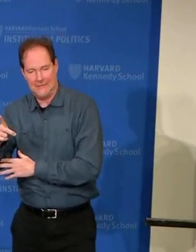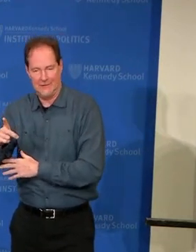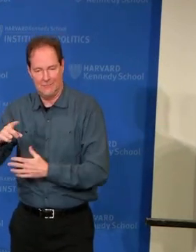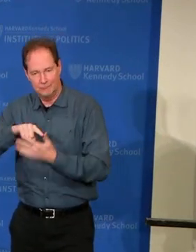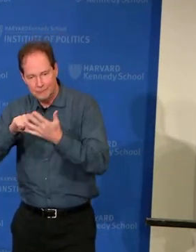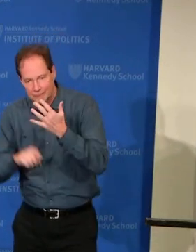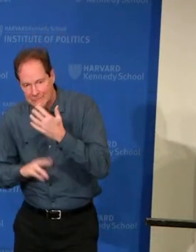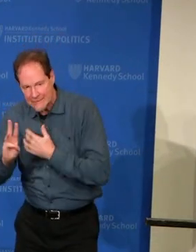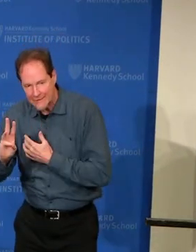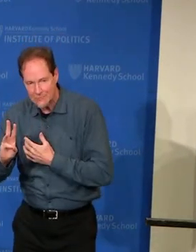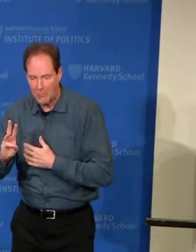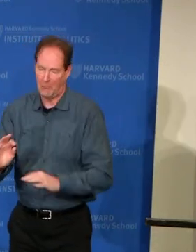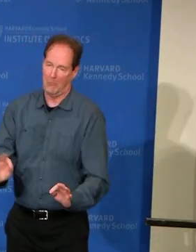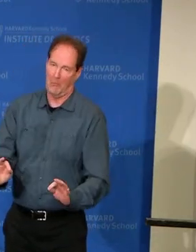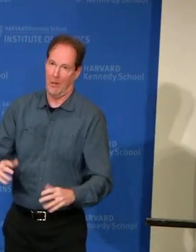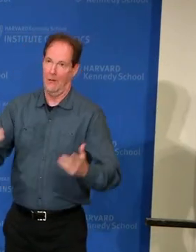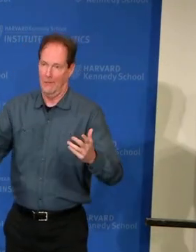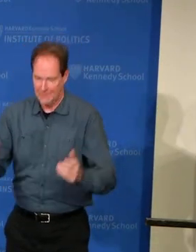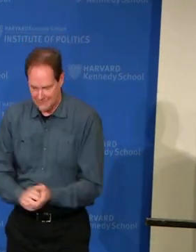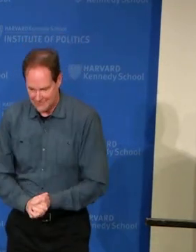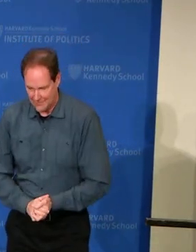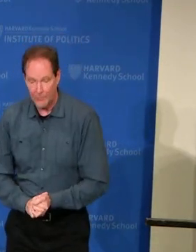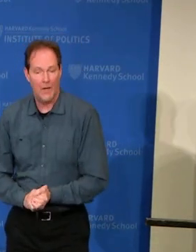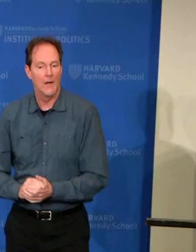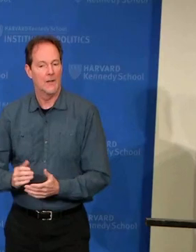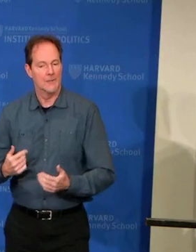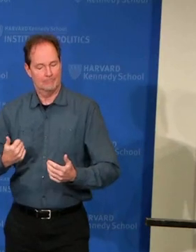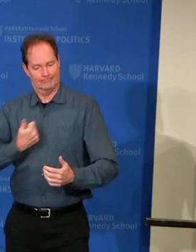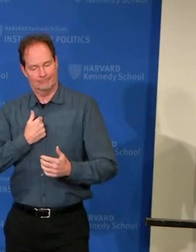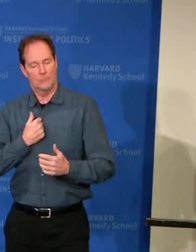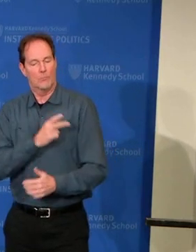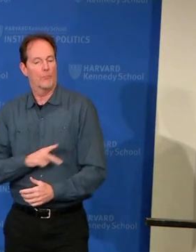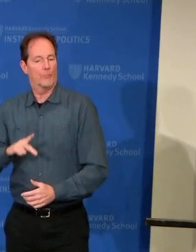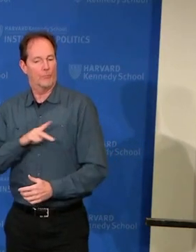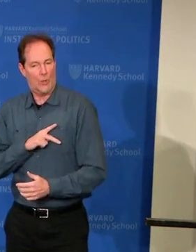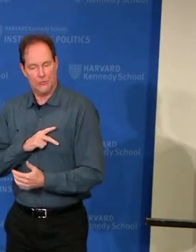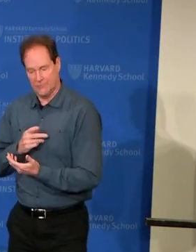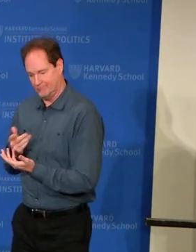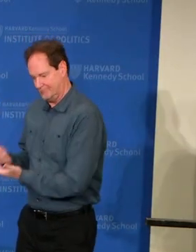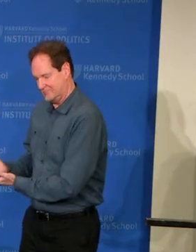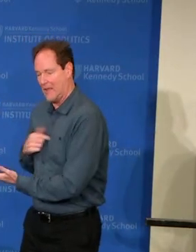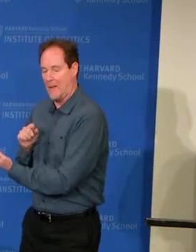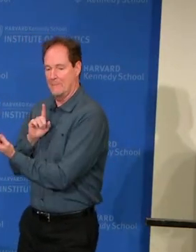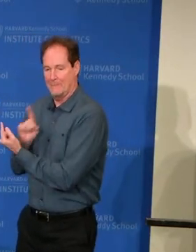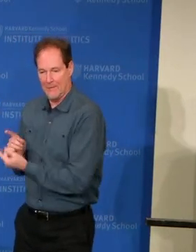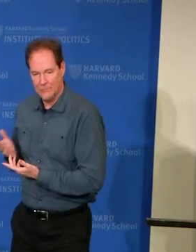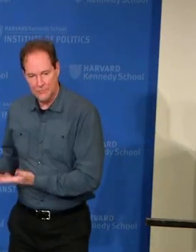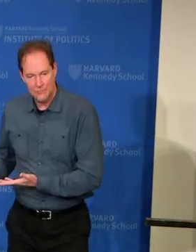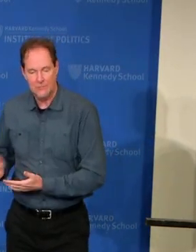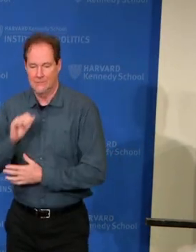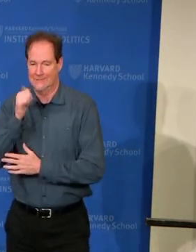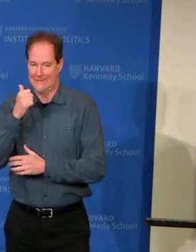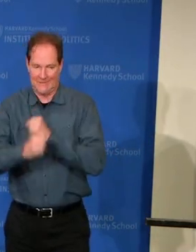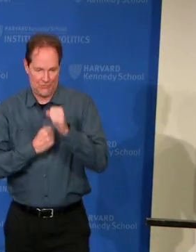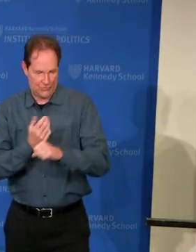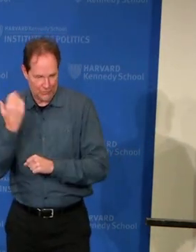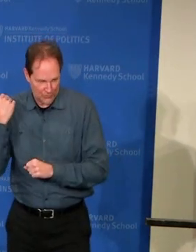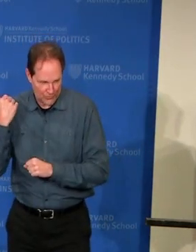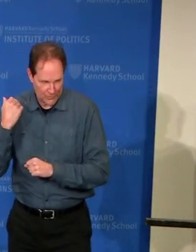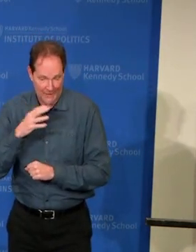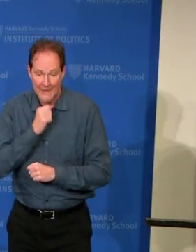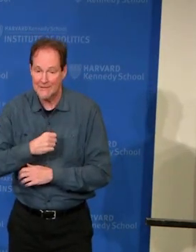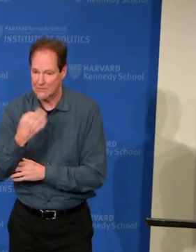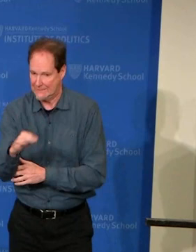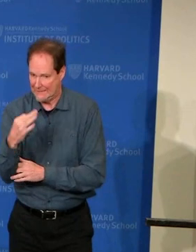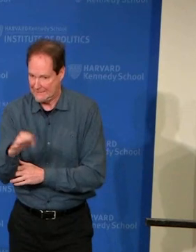thing. But let me talk on a personal level. I met Judy 10 years ago when I was 19 years